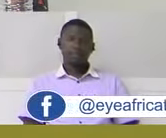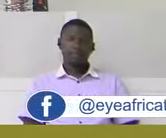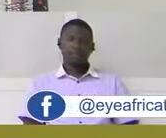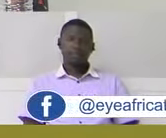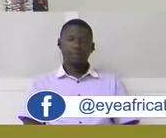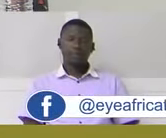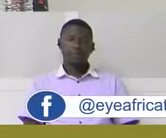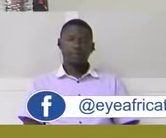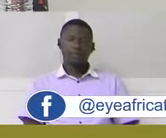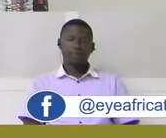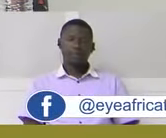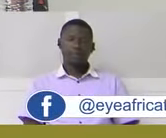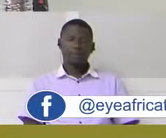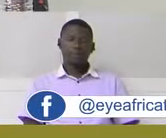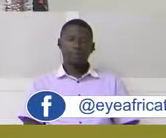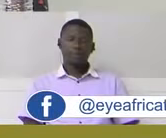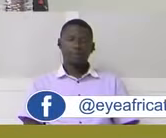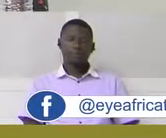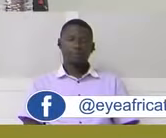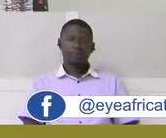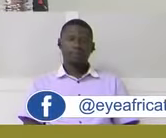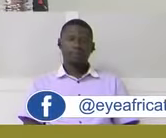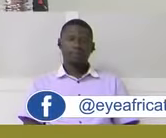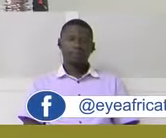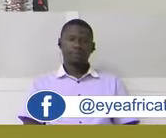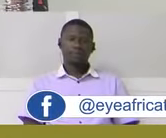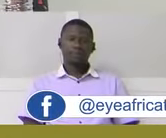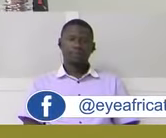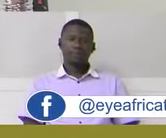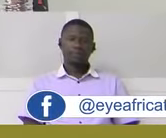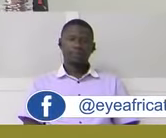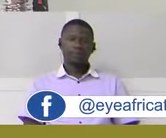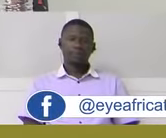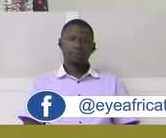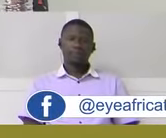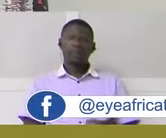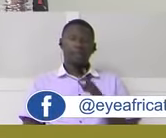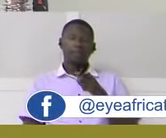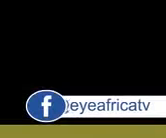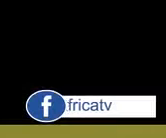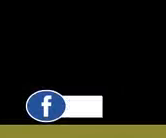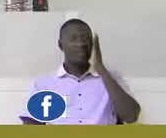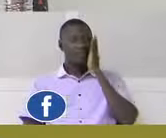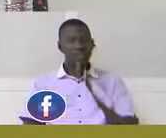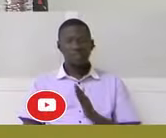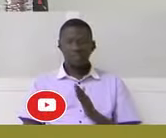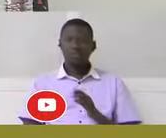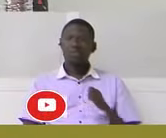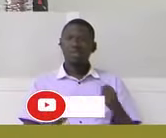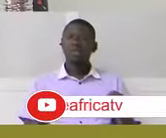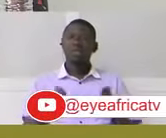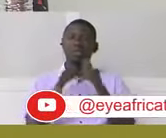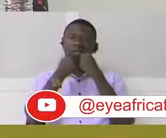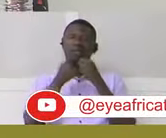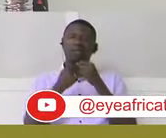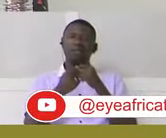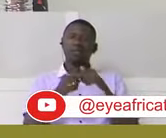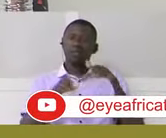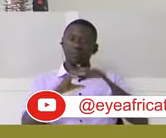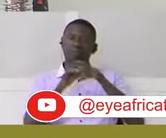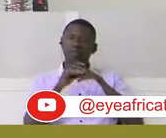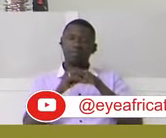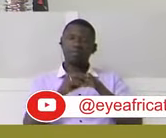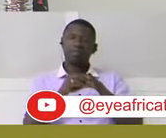jakandi koti brio kuma kamfo. Again, this was a very serious accident involving Did you attend any